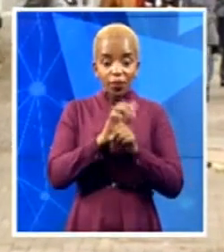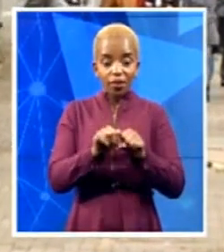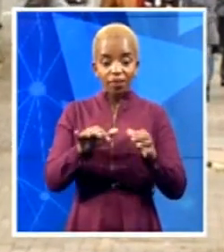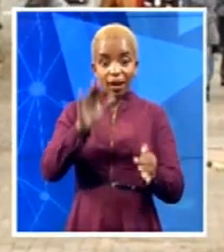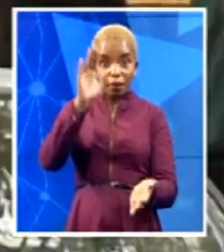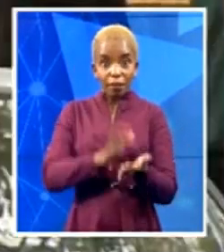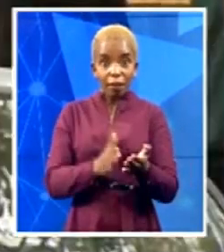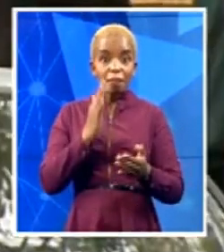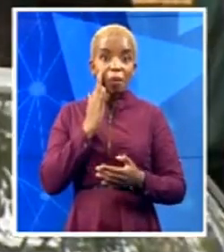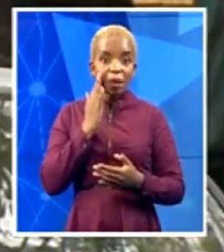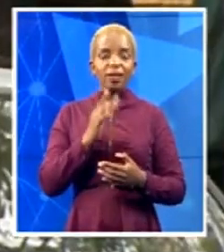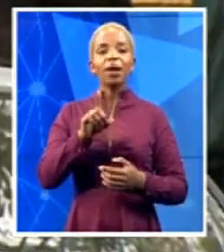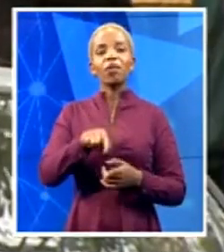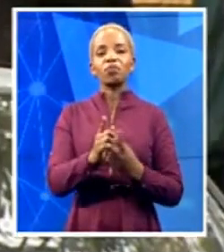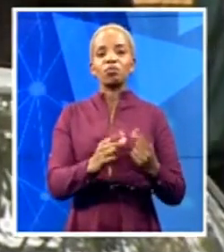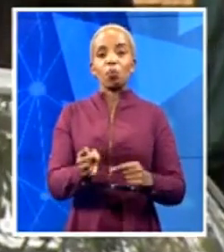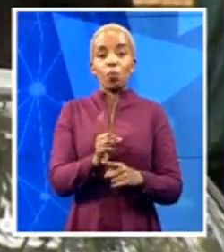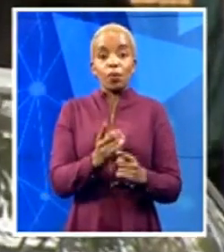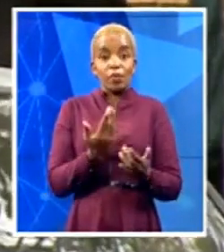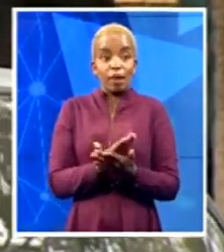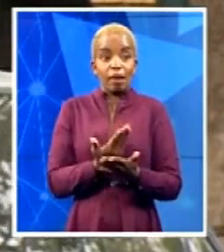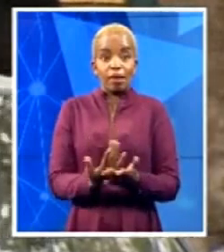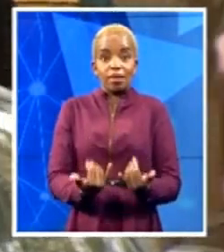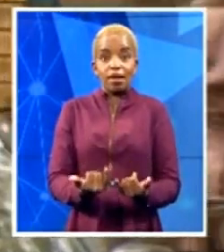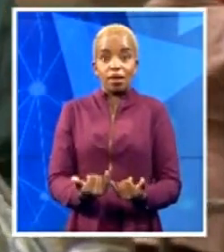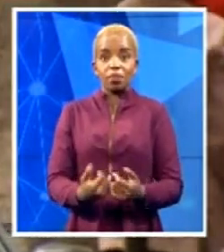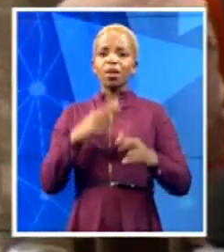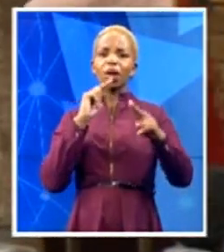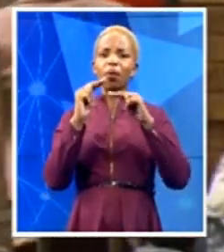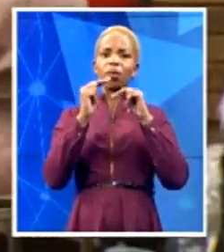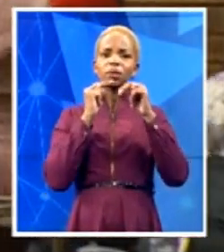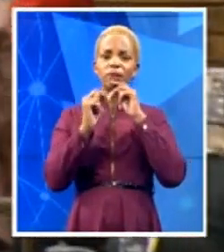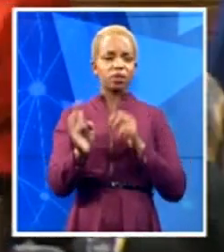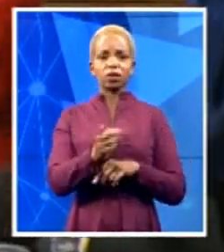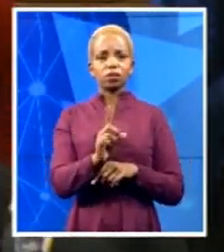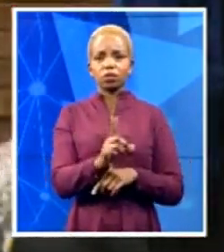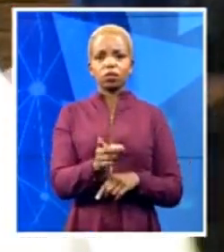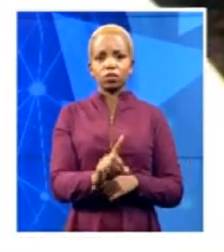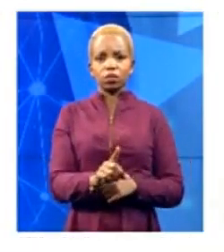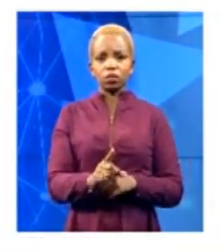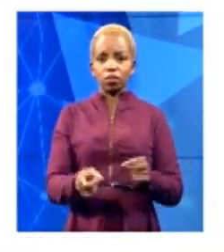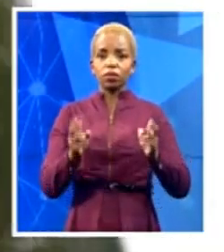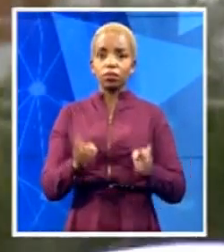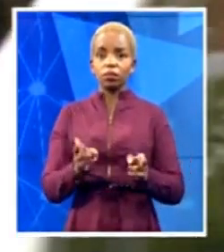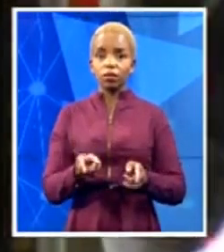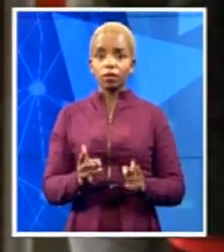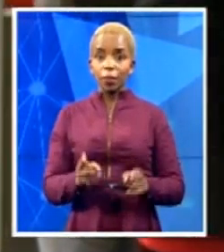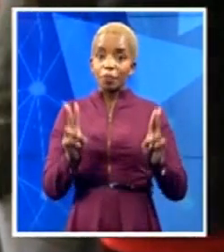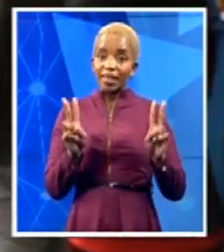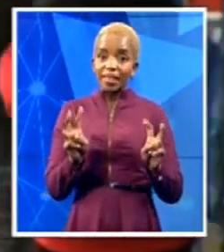The non-negotiable is to ensure we do not aggravate the issue of the pandemic, the infections, and the